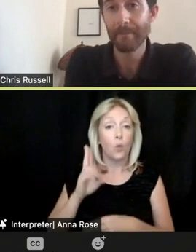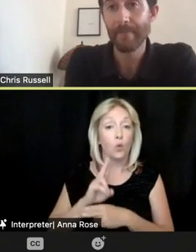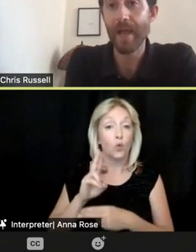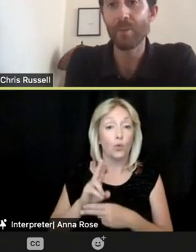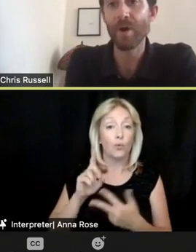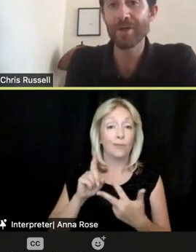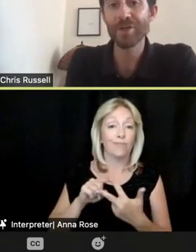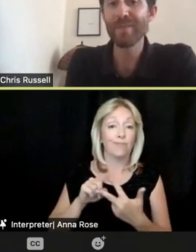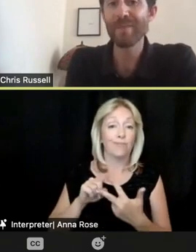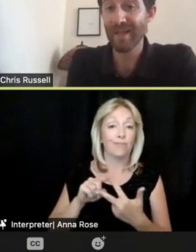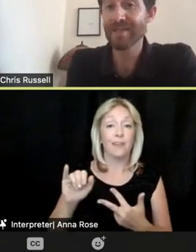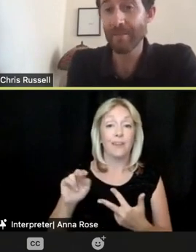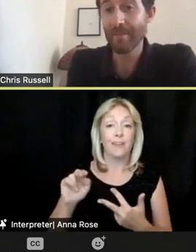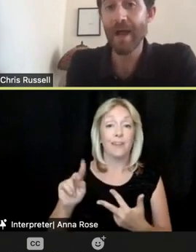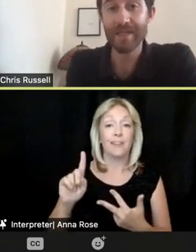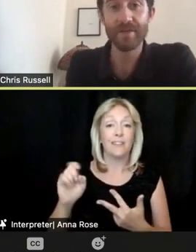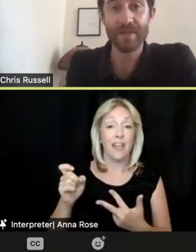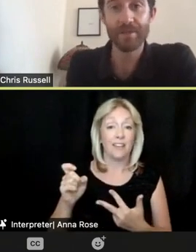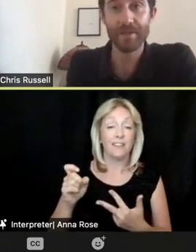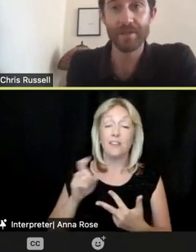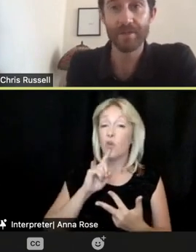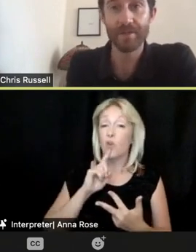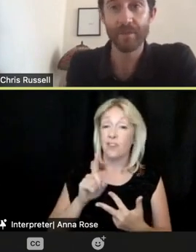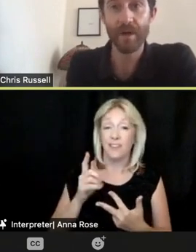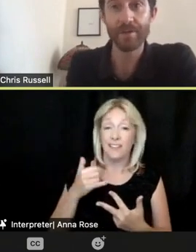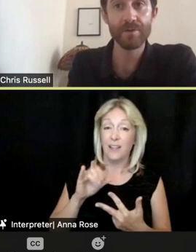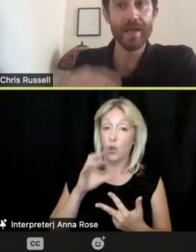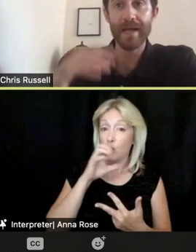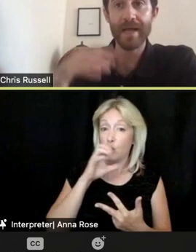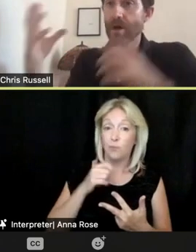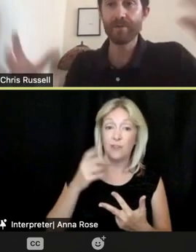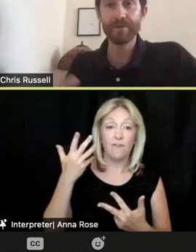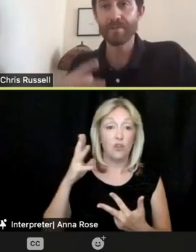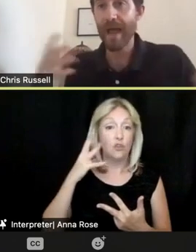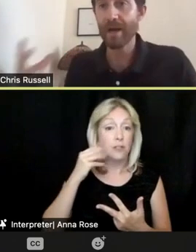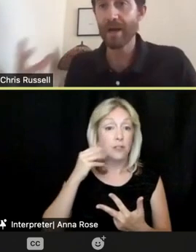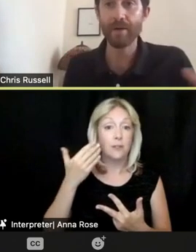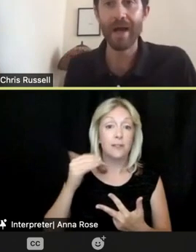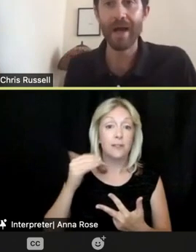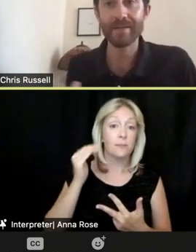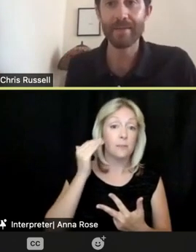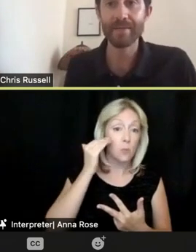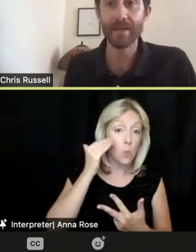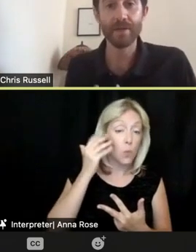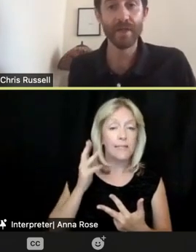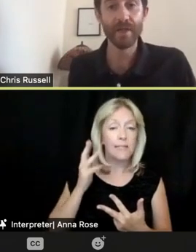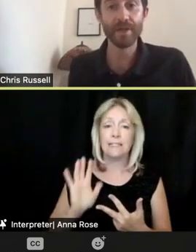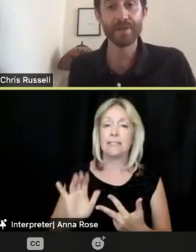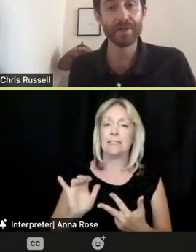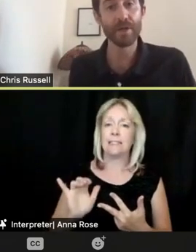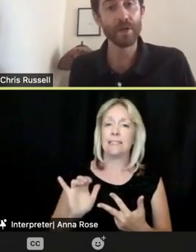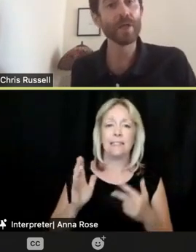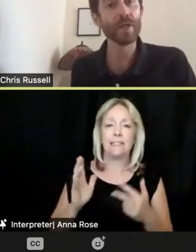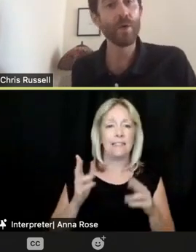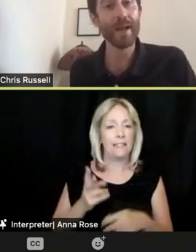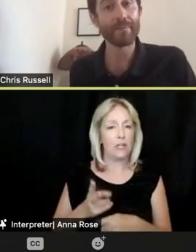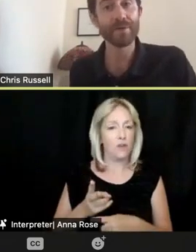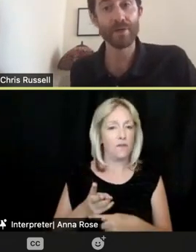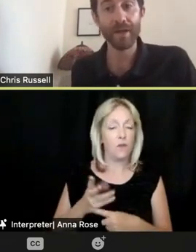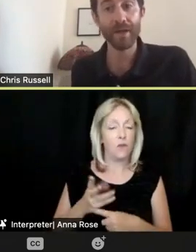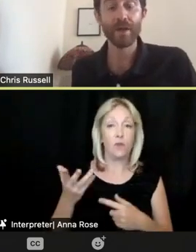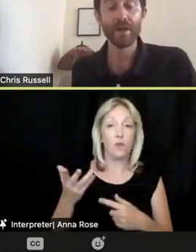index and we're actually making the same kinds of assumptions, that our student has all of these background concepts and associations that are